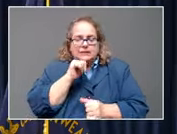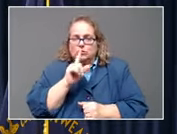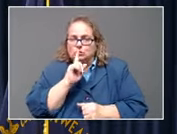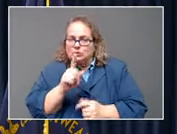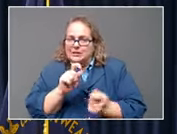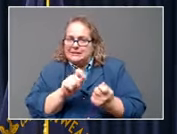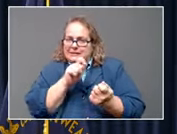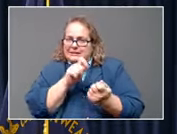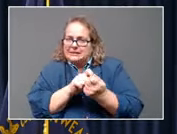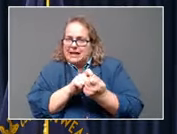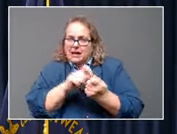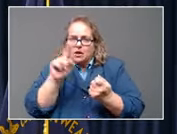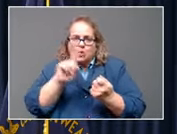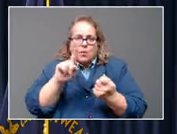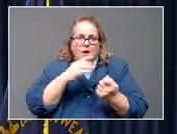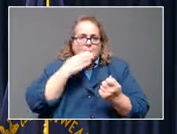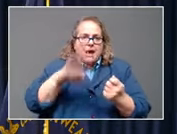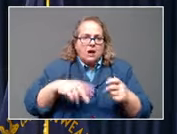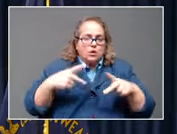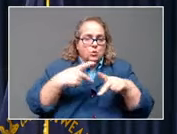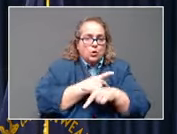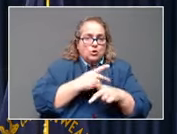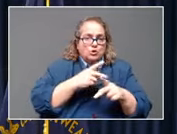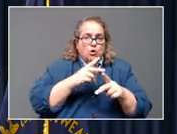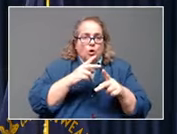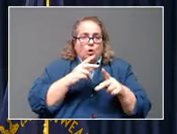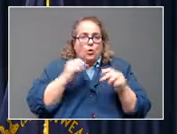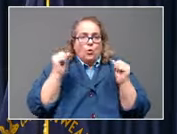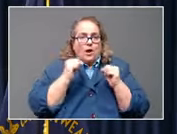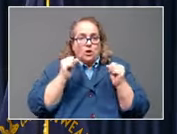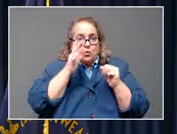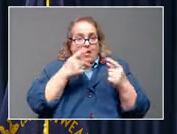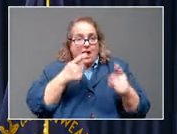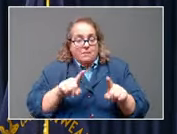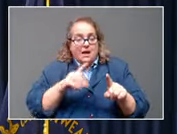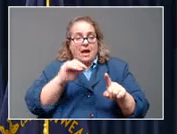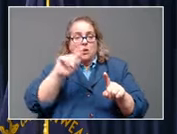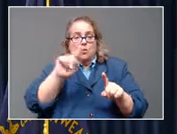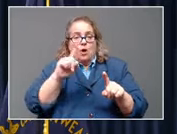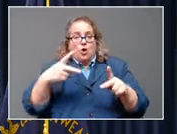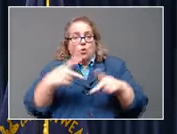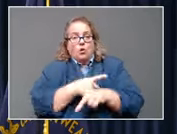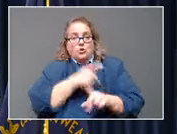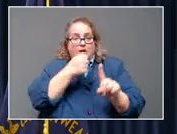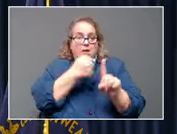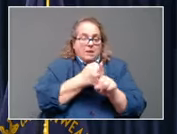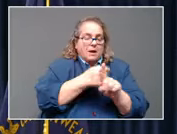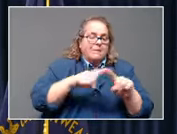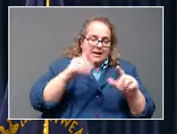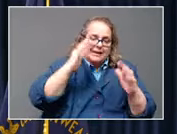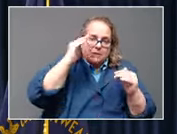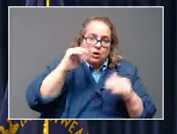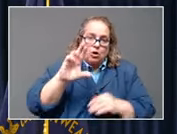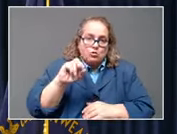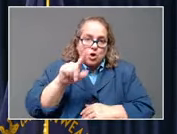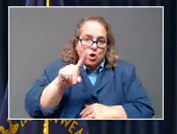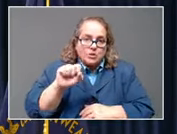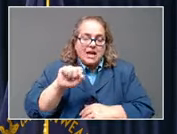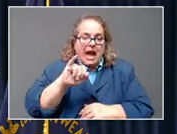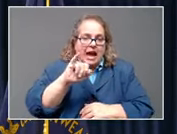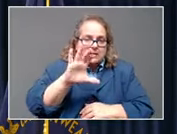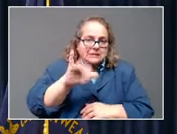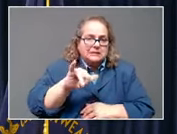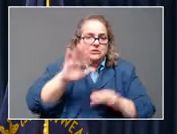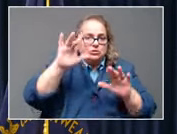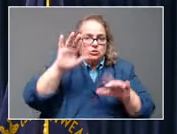winter weather will occur and will impact, but expect for roads to become icy and snow-covered Wednesday